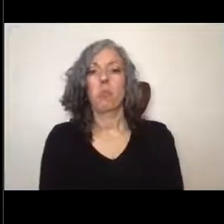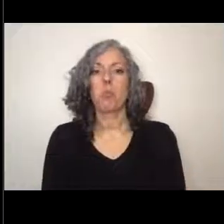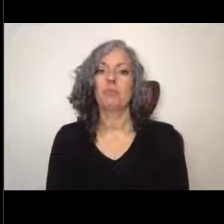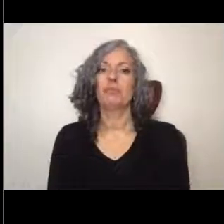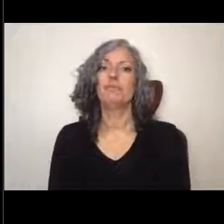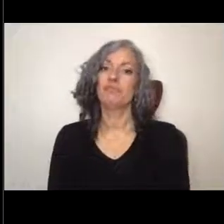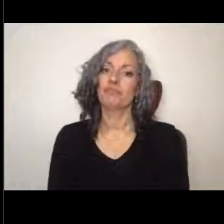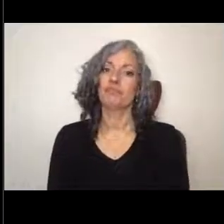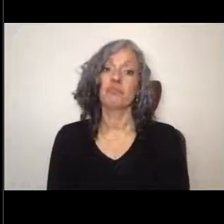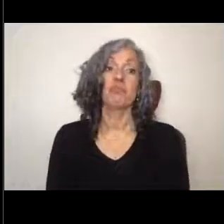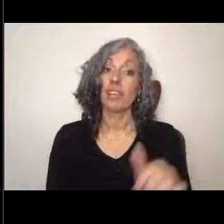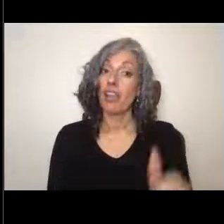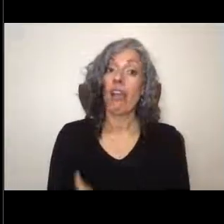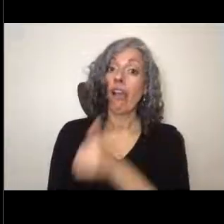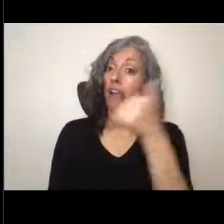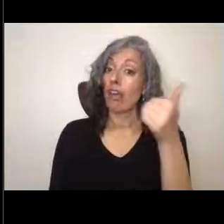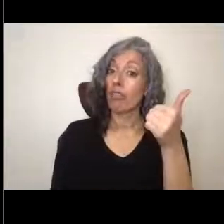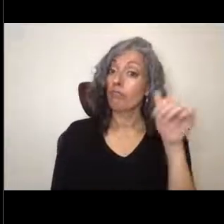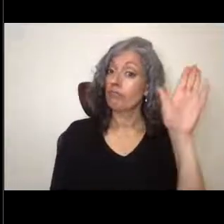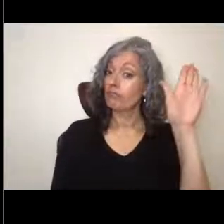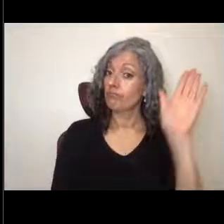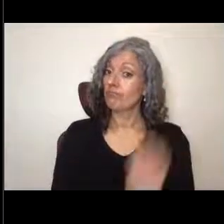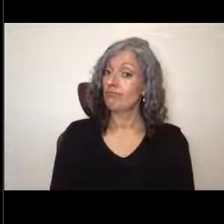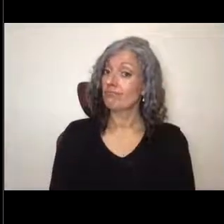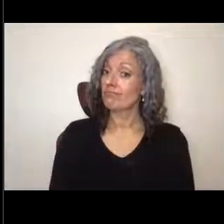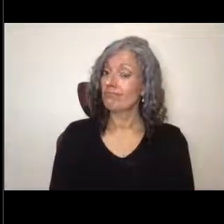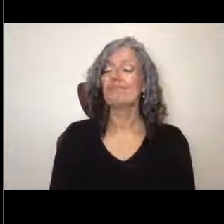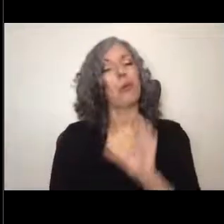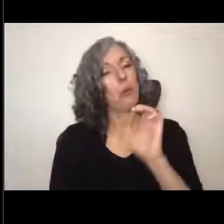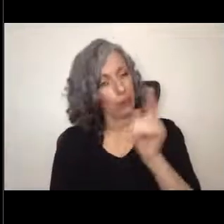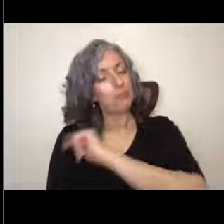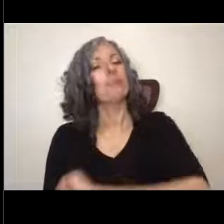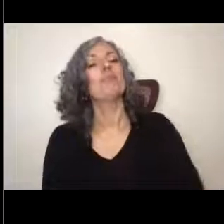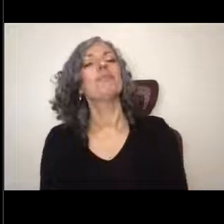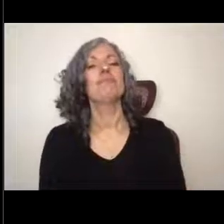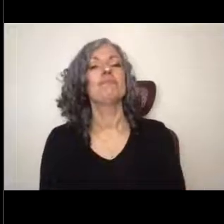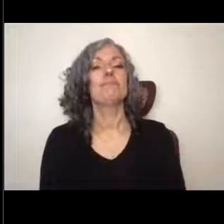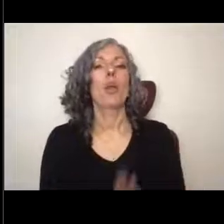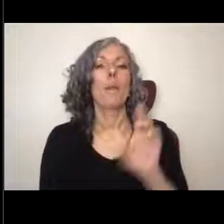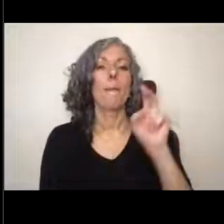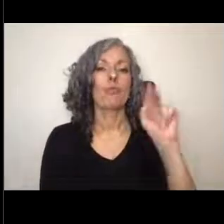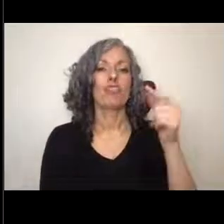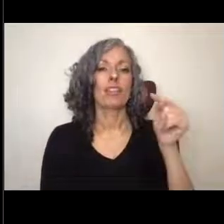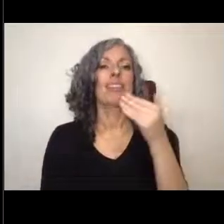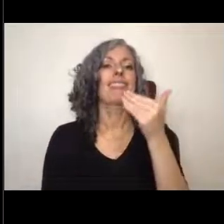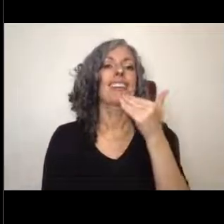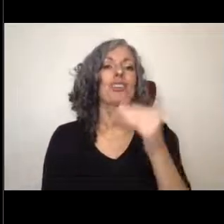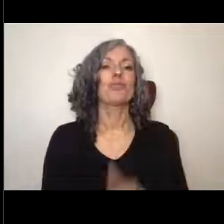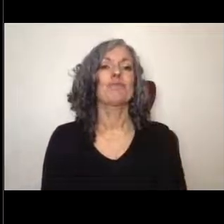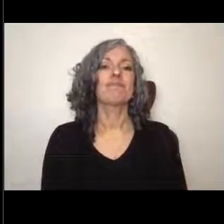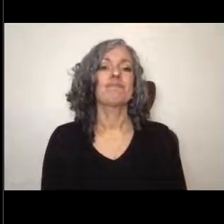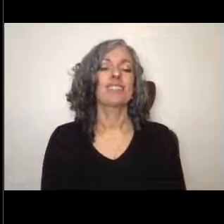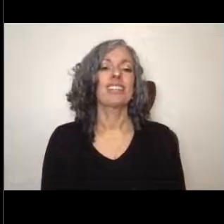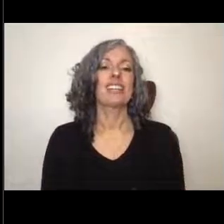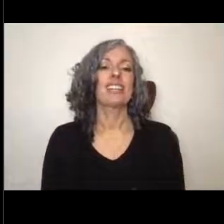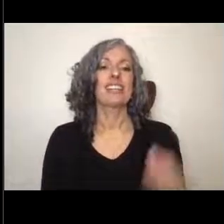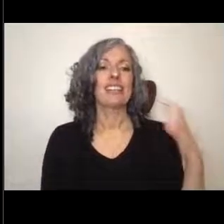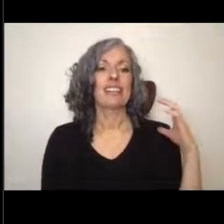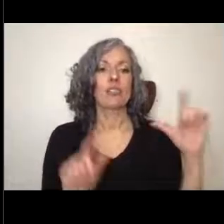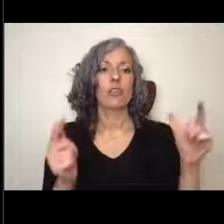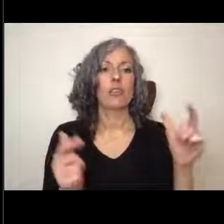do we have any public comment? Nope. All right. Then Bridget, thank you. Thank you. Commissioners, tab 22